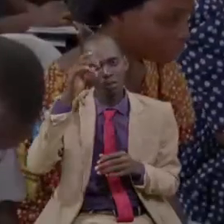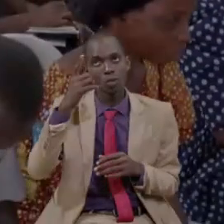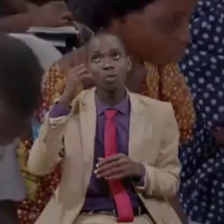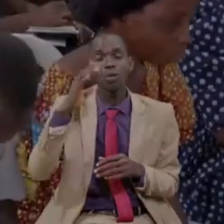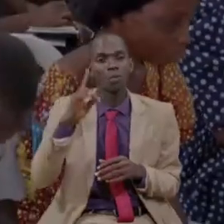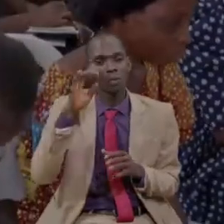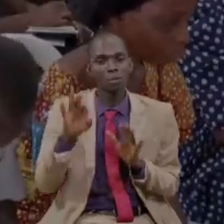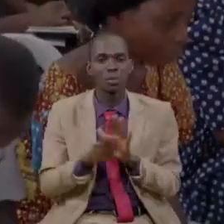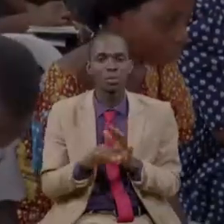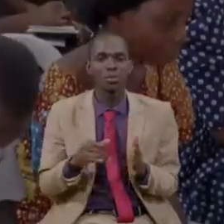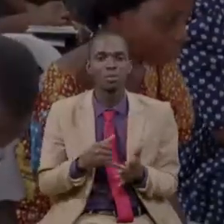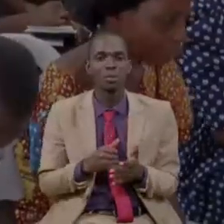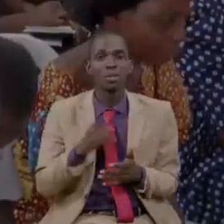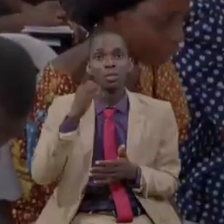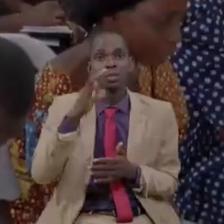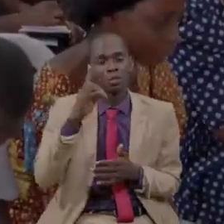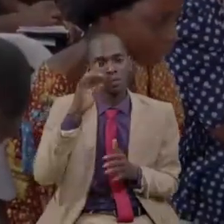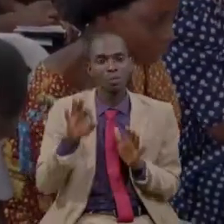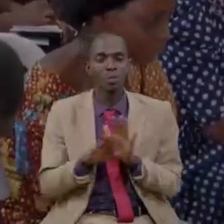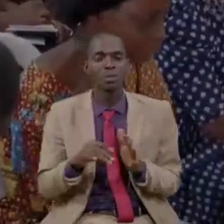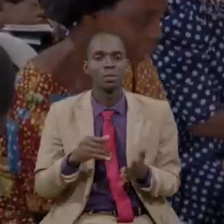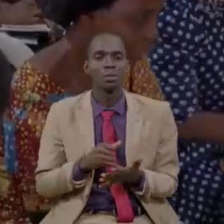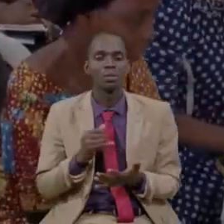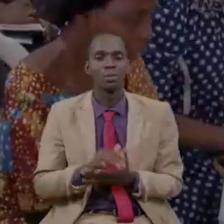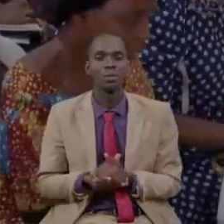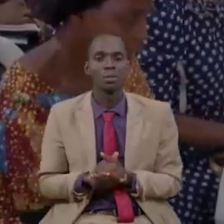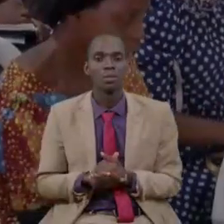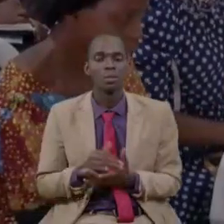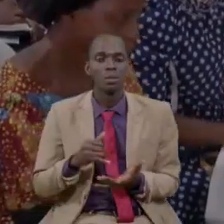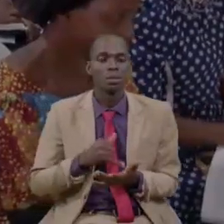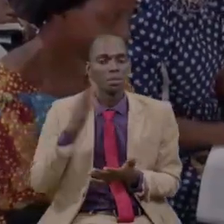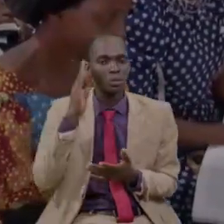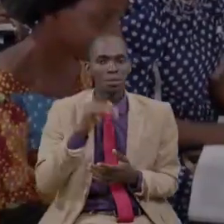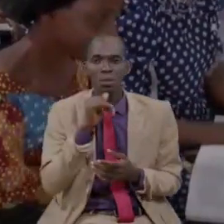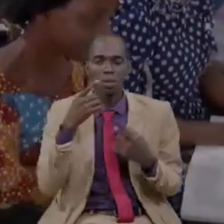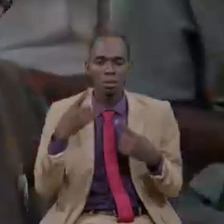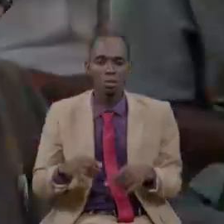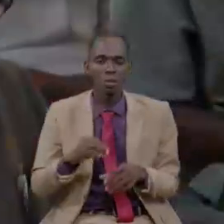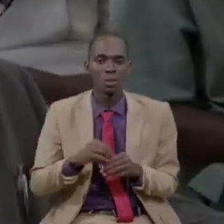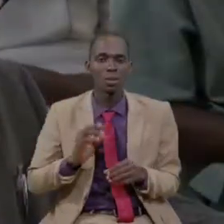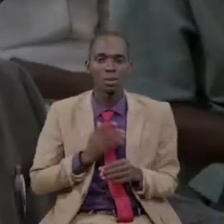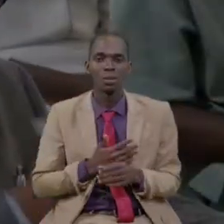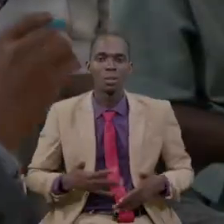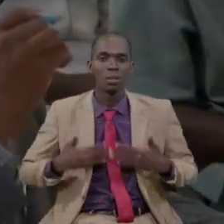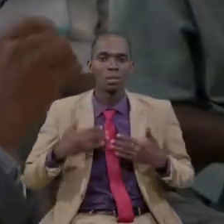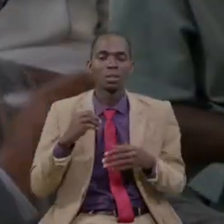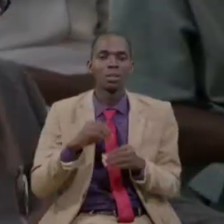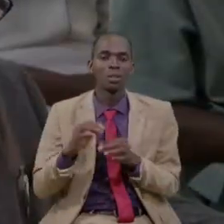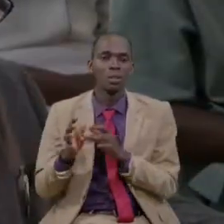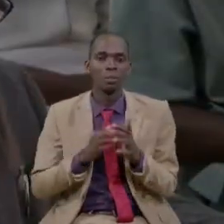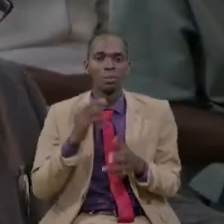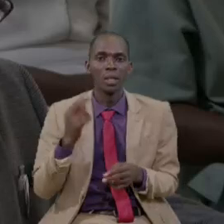God forbid. It will not happen in our lives in Jesus' name. But